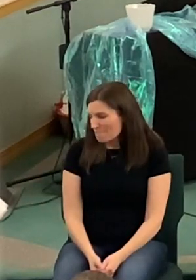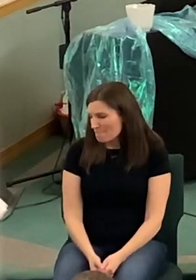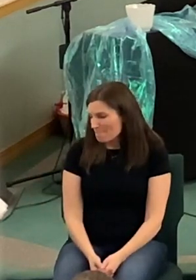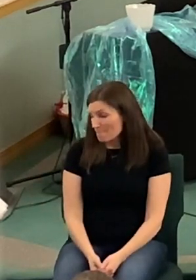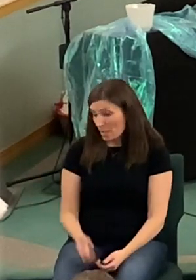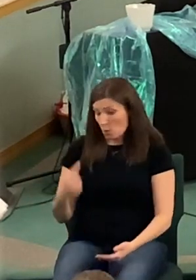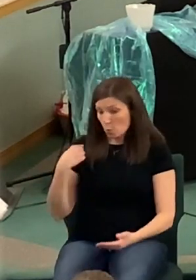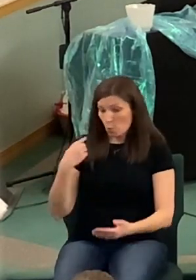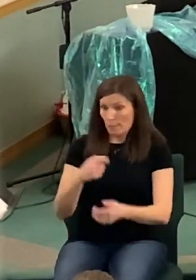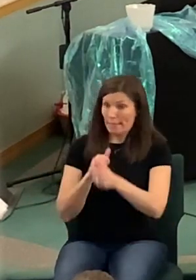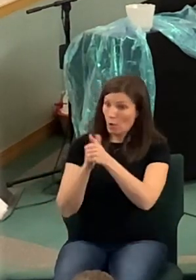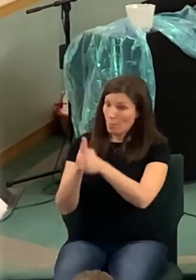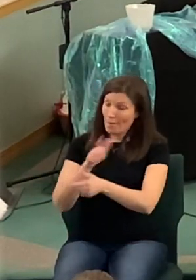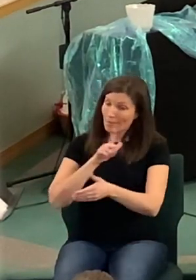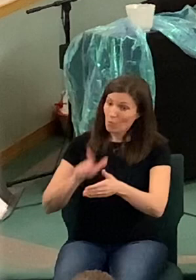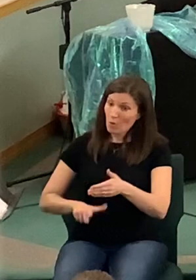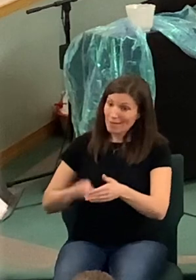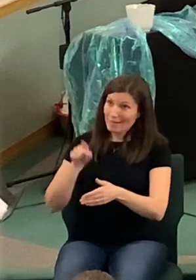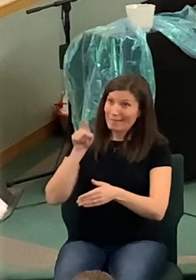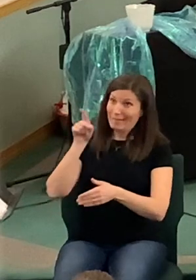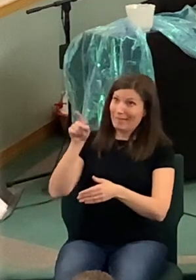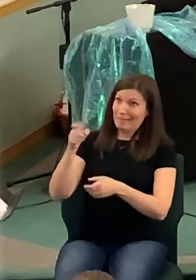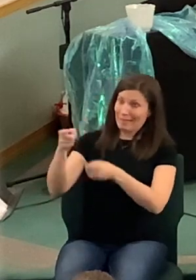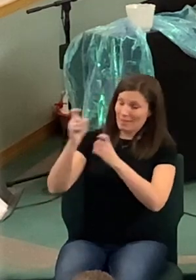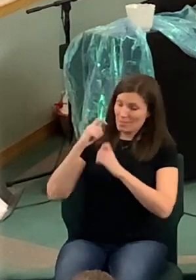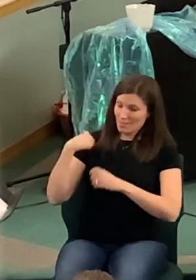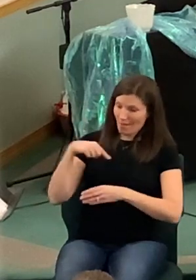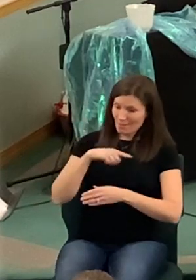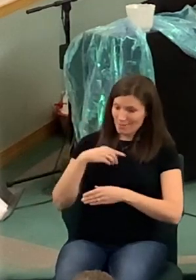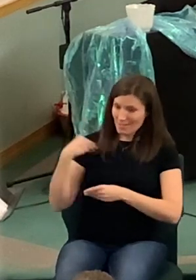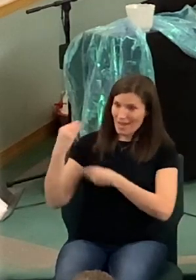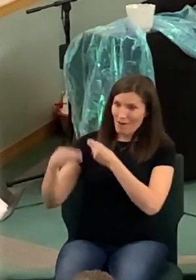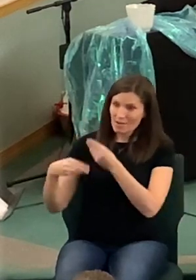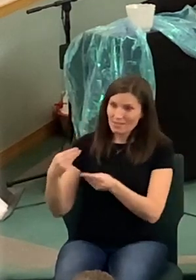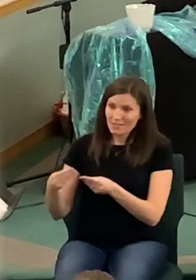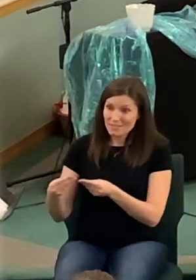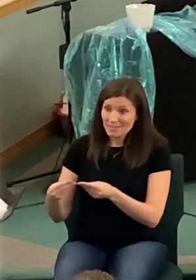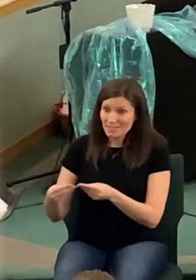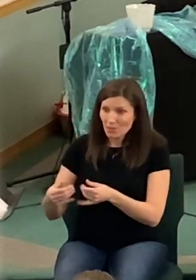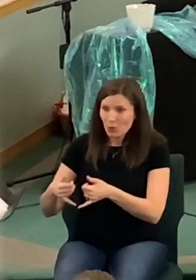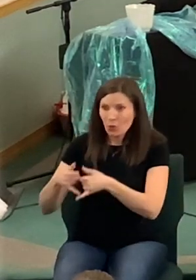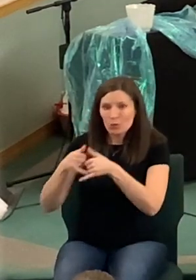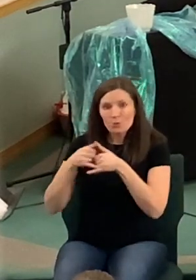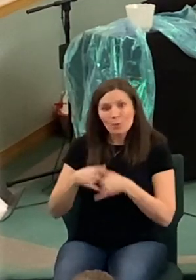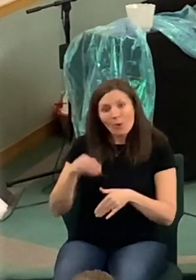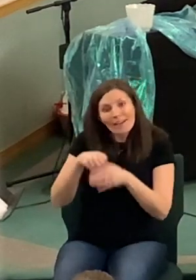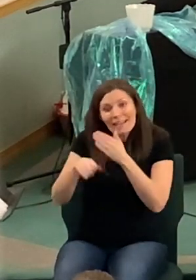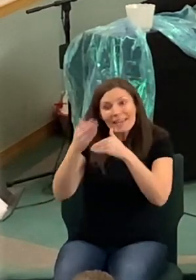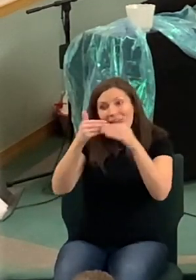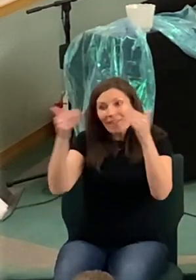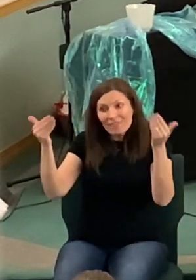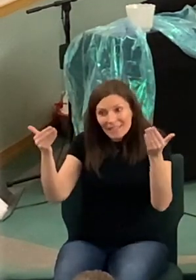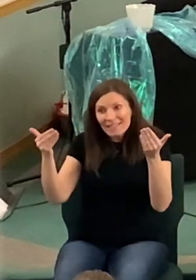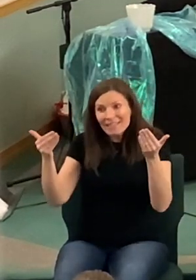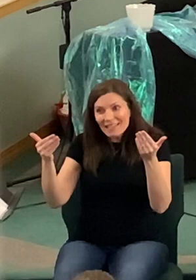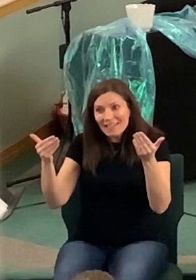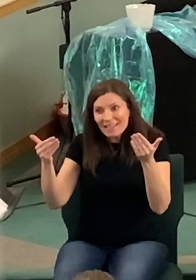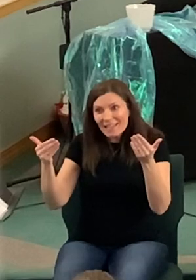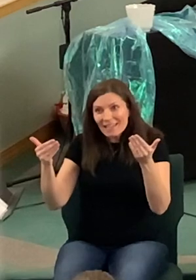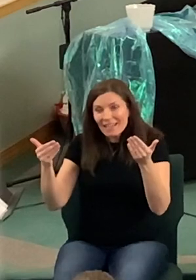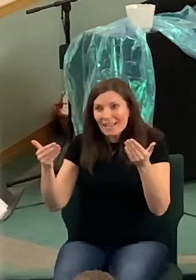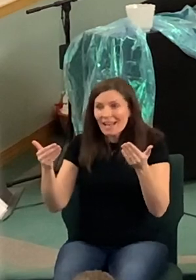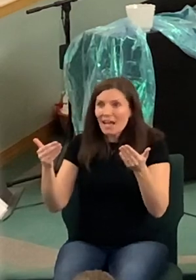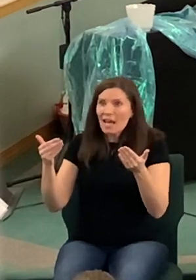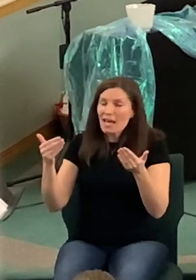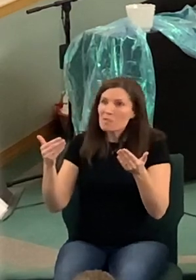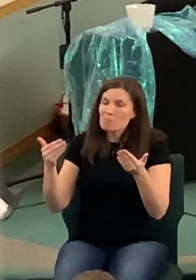We obey the Lord and the Lord gives us an inheritance. There's a reward that we'll get in heaven, and probably one of those rewards is